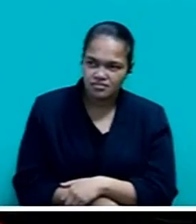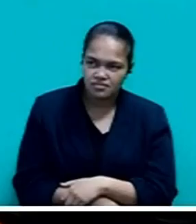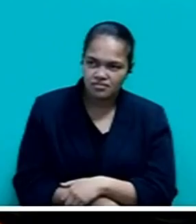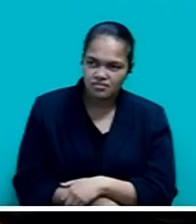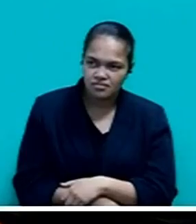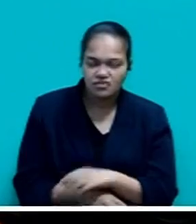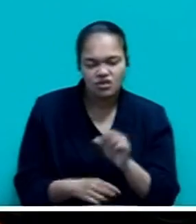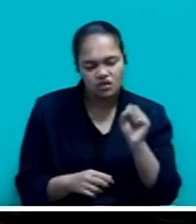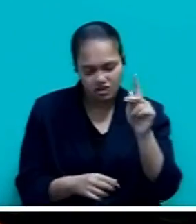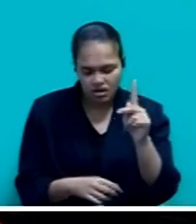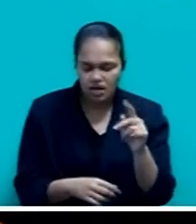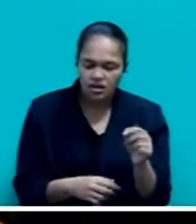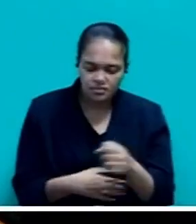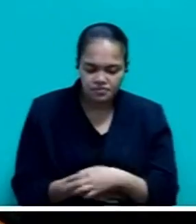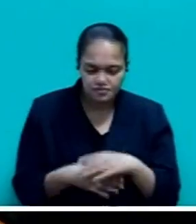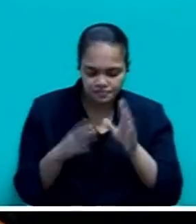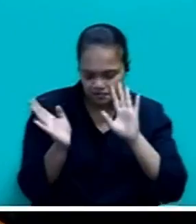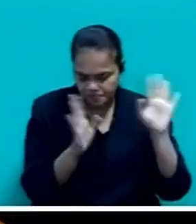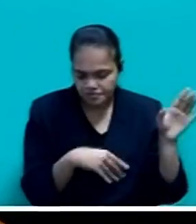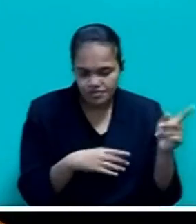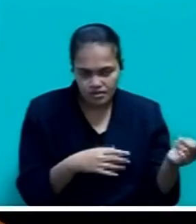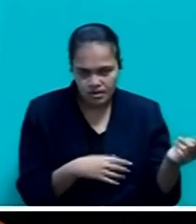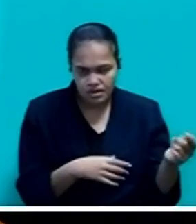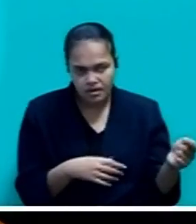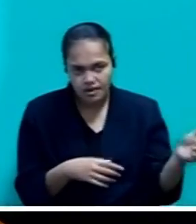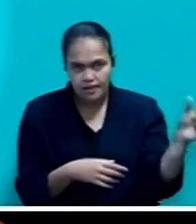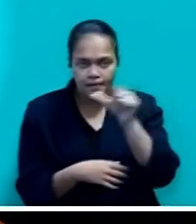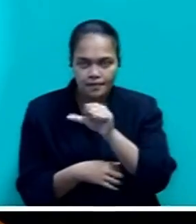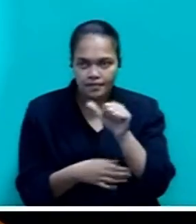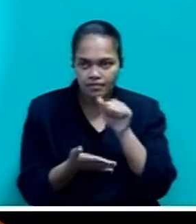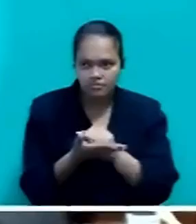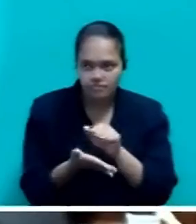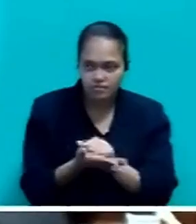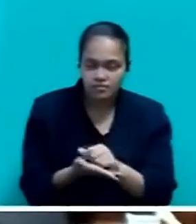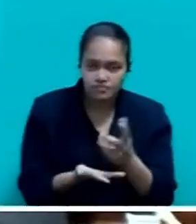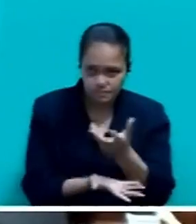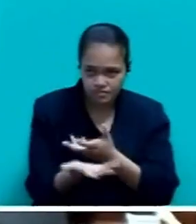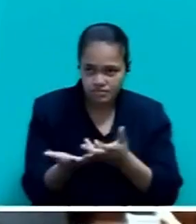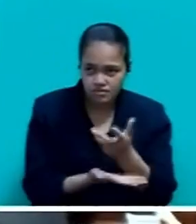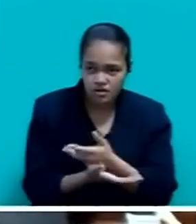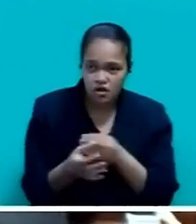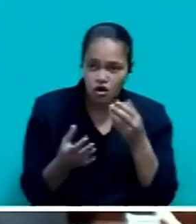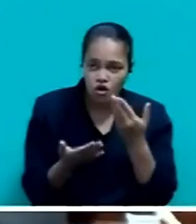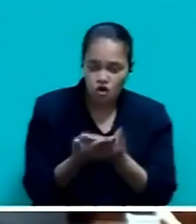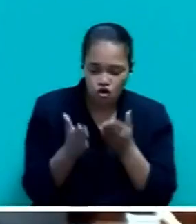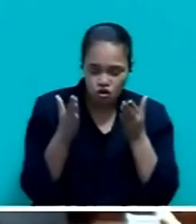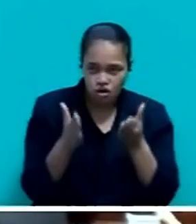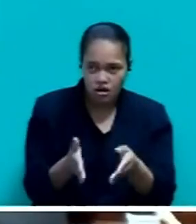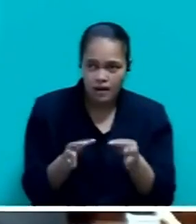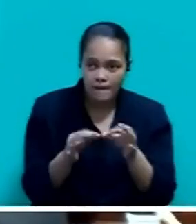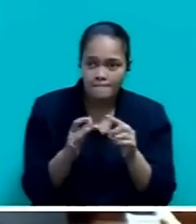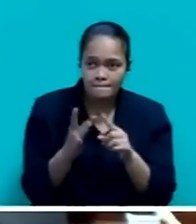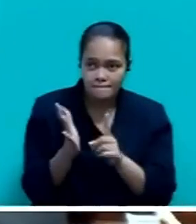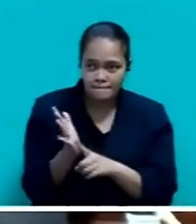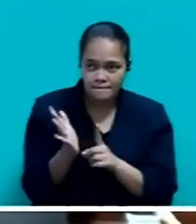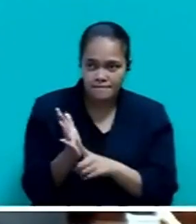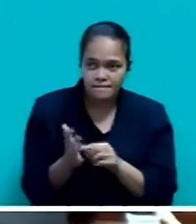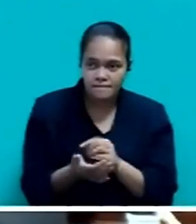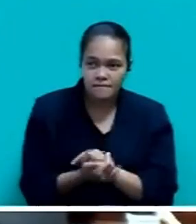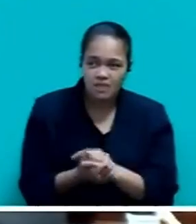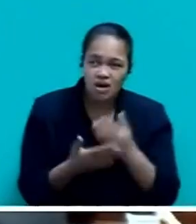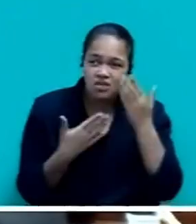But let's come back to what we are discussing on this bill. The Honorable member, need for urgency.